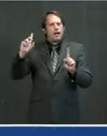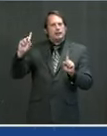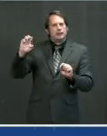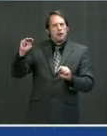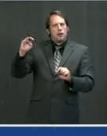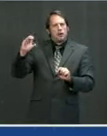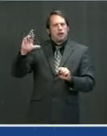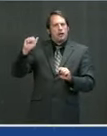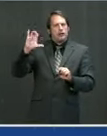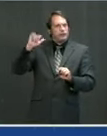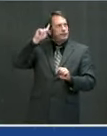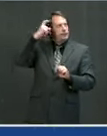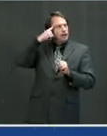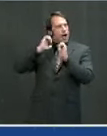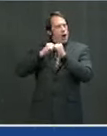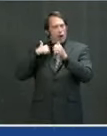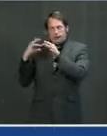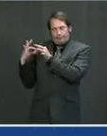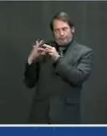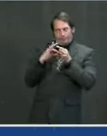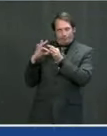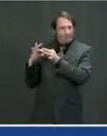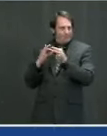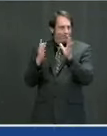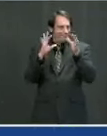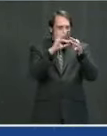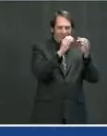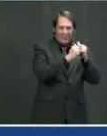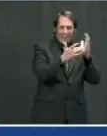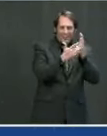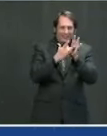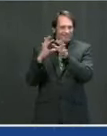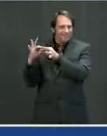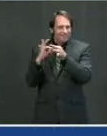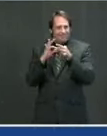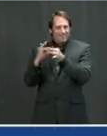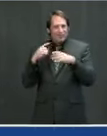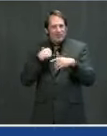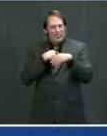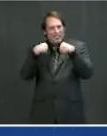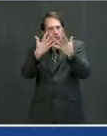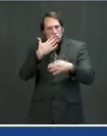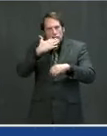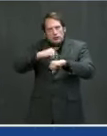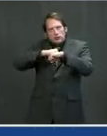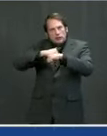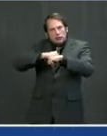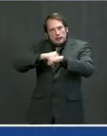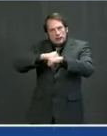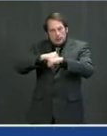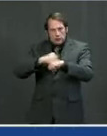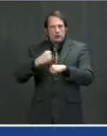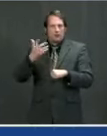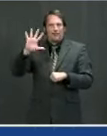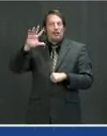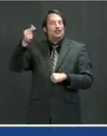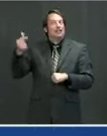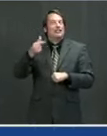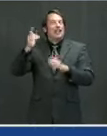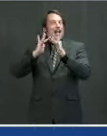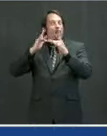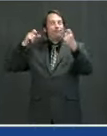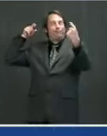a range of fields, from promoting secure and reliable 5G networks to increasing our cooperation on